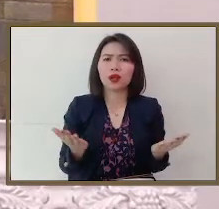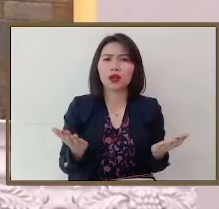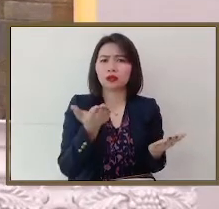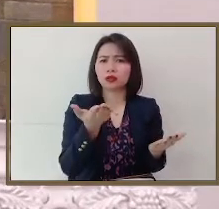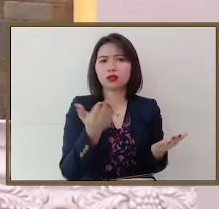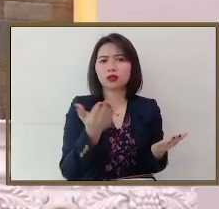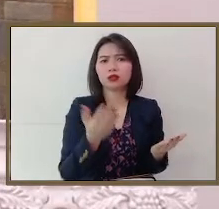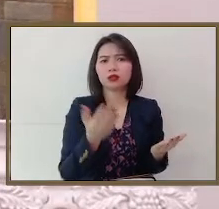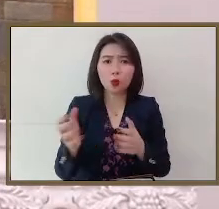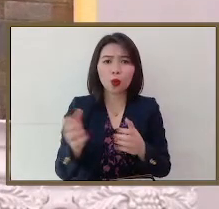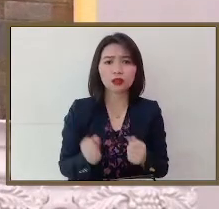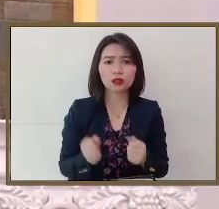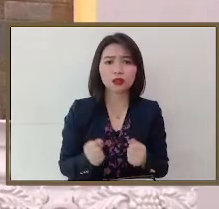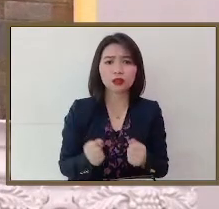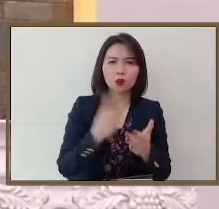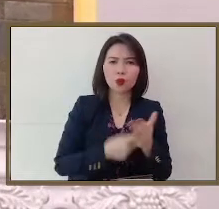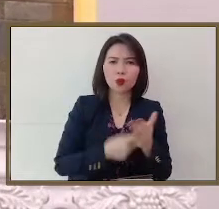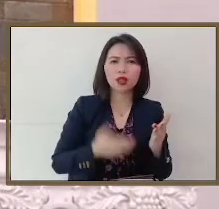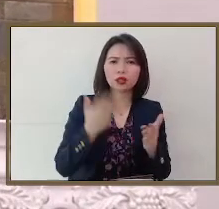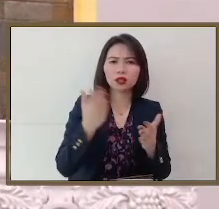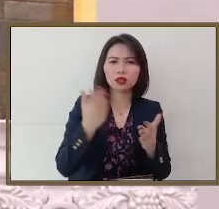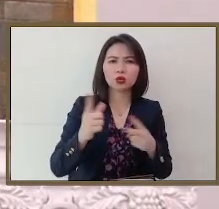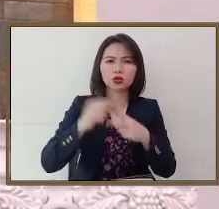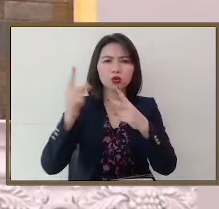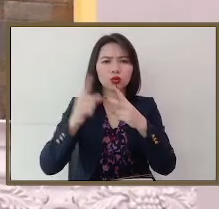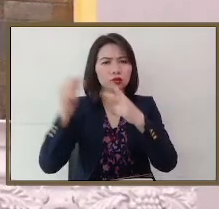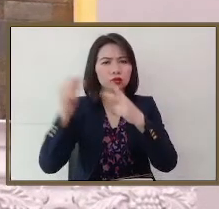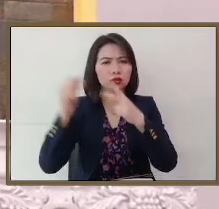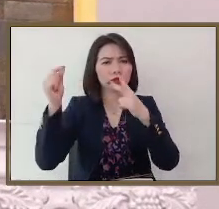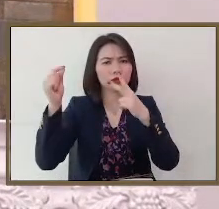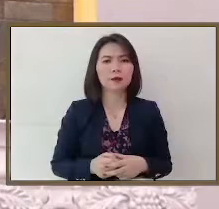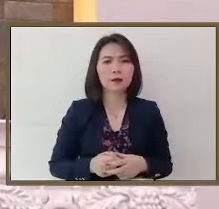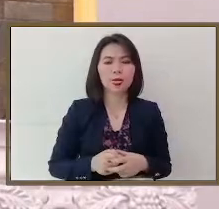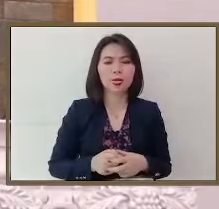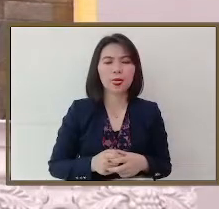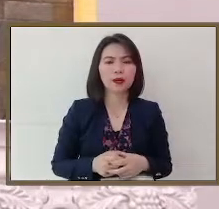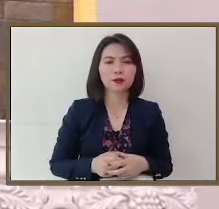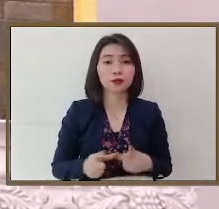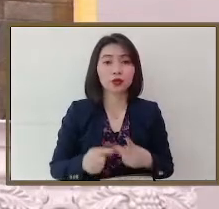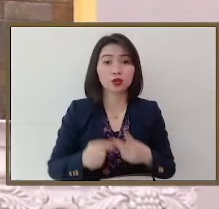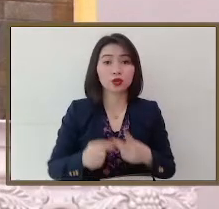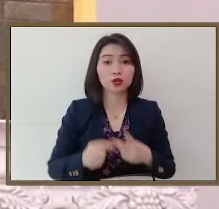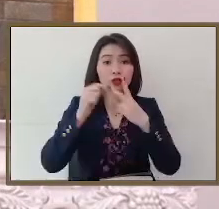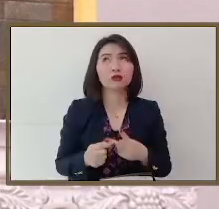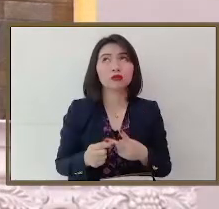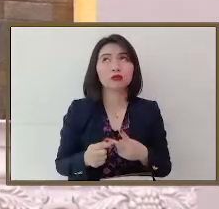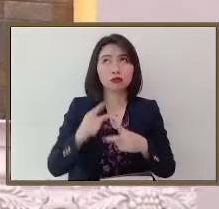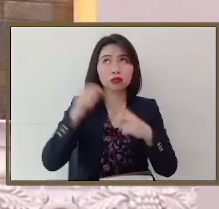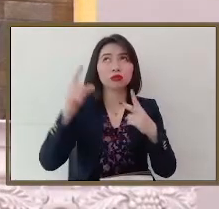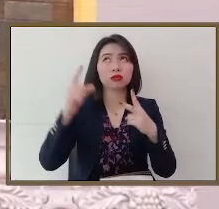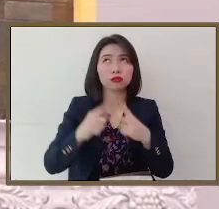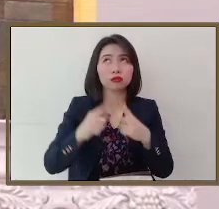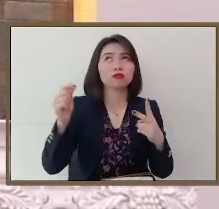ngayon? See that? Anong pipiliin mo ngayon?